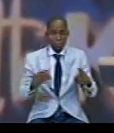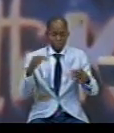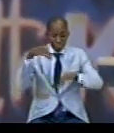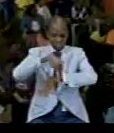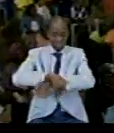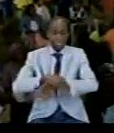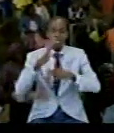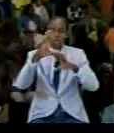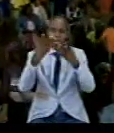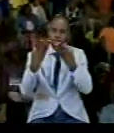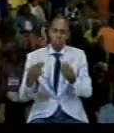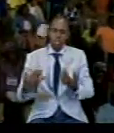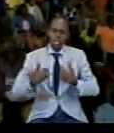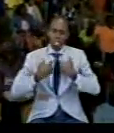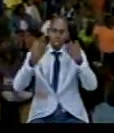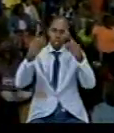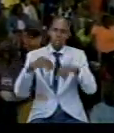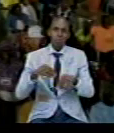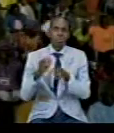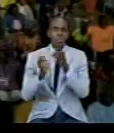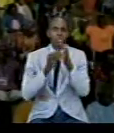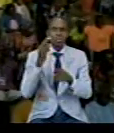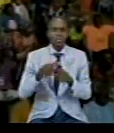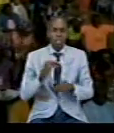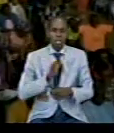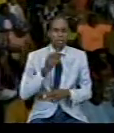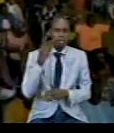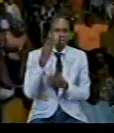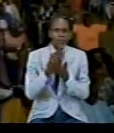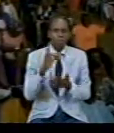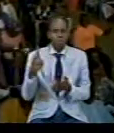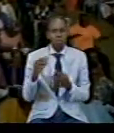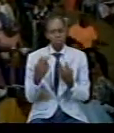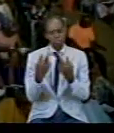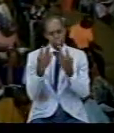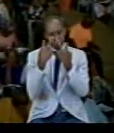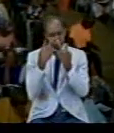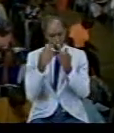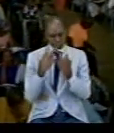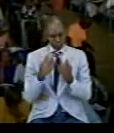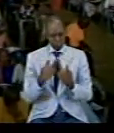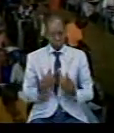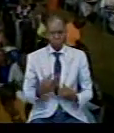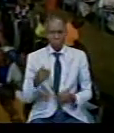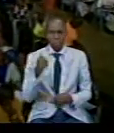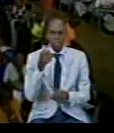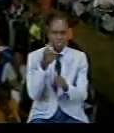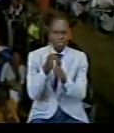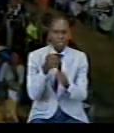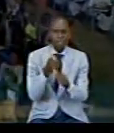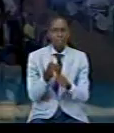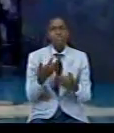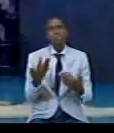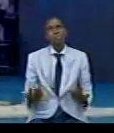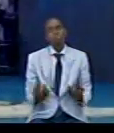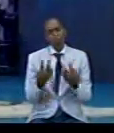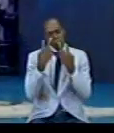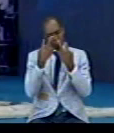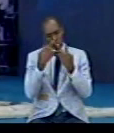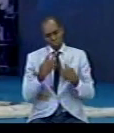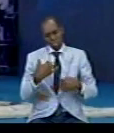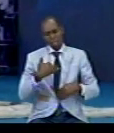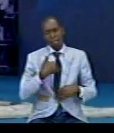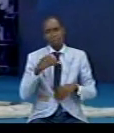come. I see somebody looking at himself, at herself. Look at my predicament. Look at